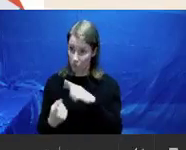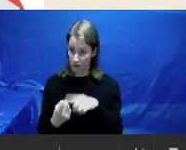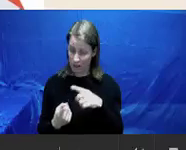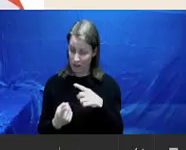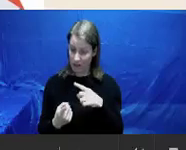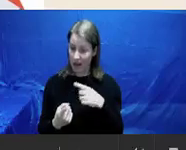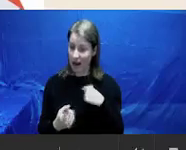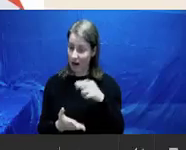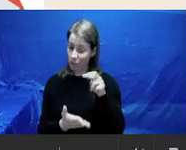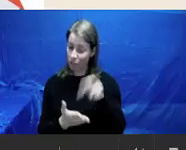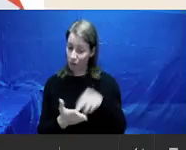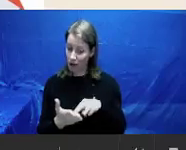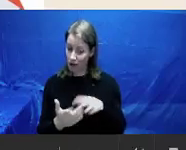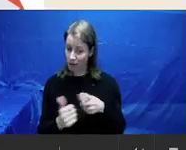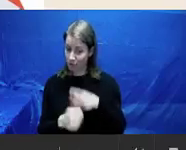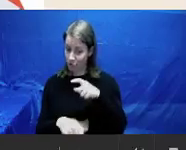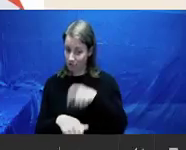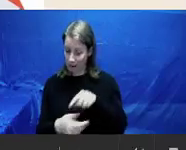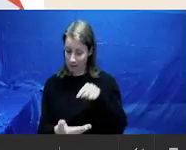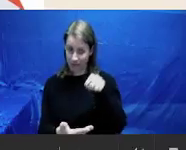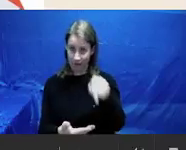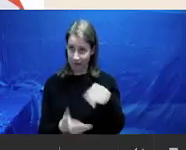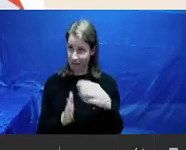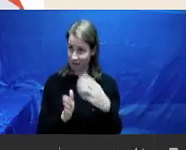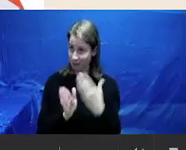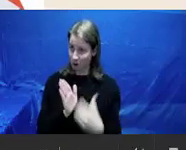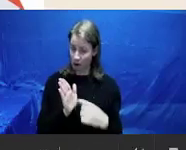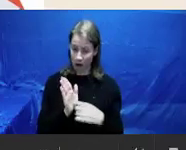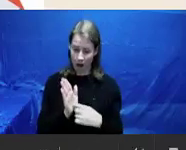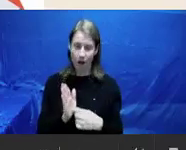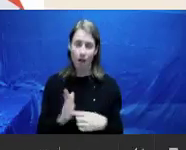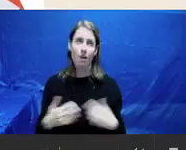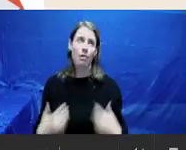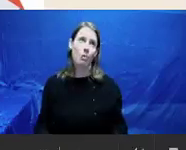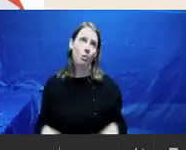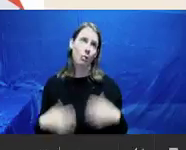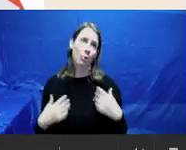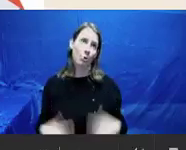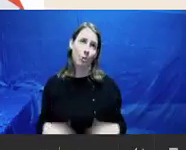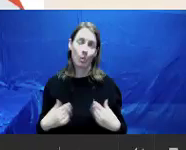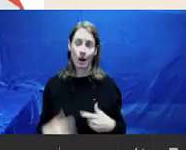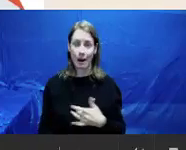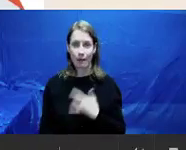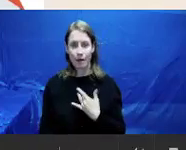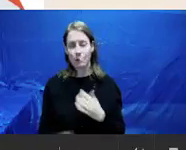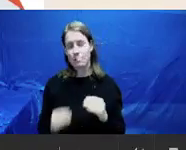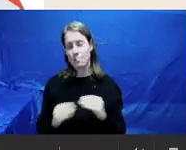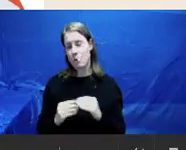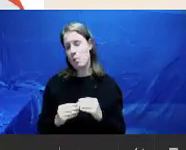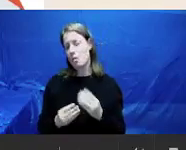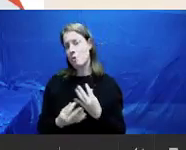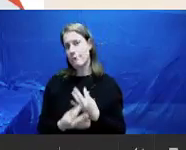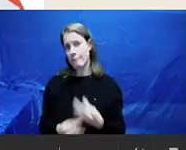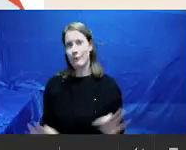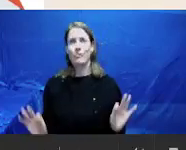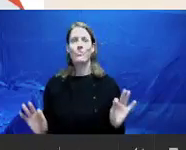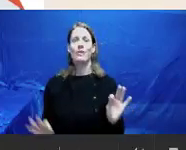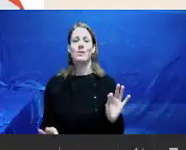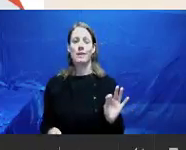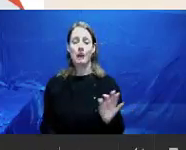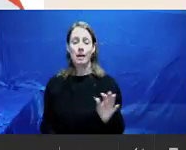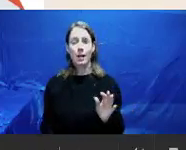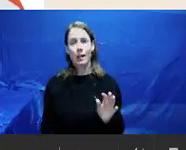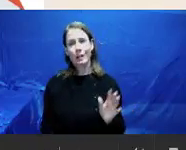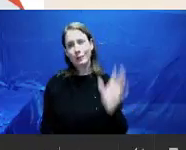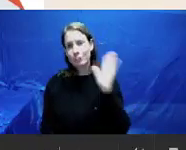felt so liberated because for so long I have been hearing about making sure that we have the right Lexile